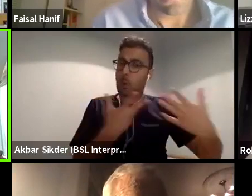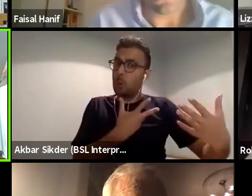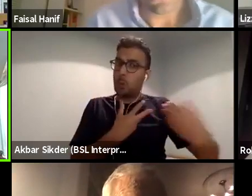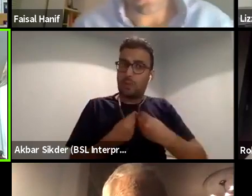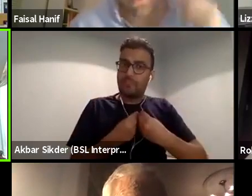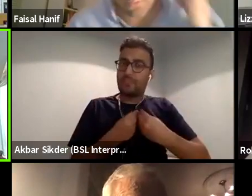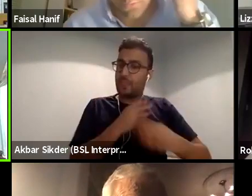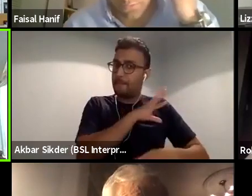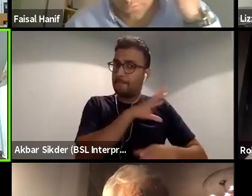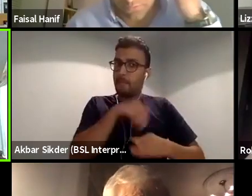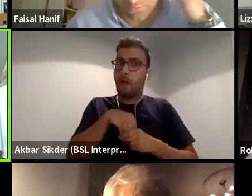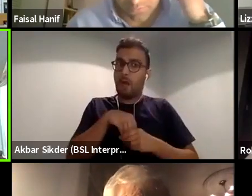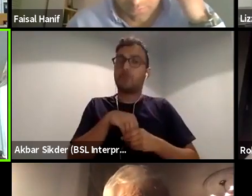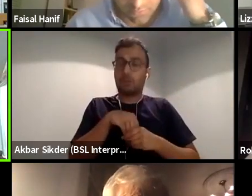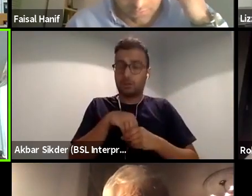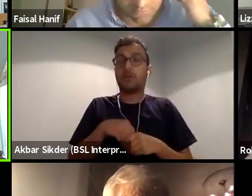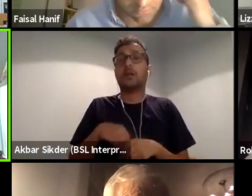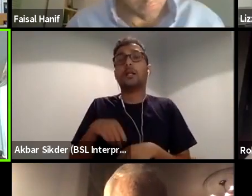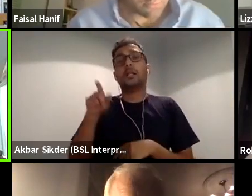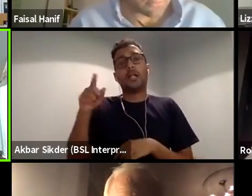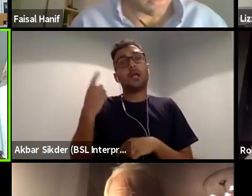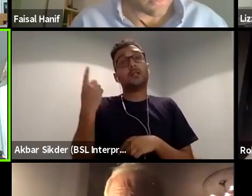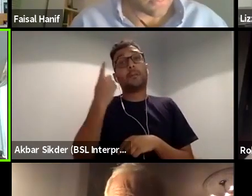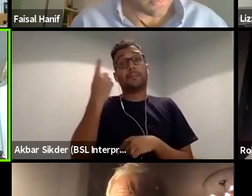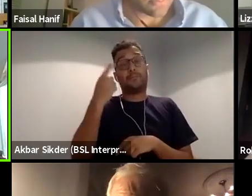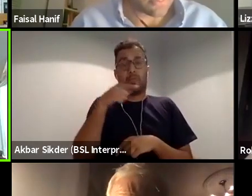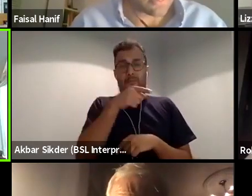and made a white power gesture with his hands.